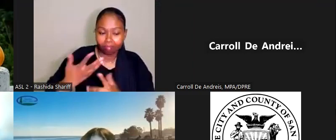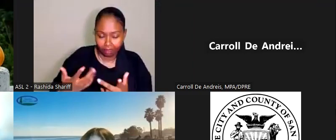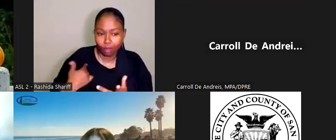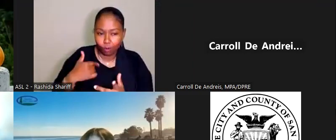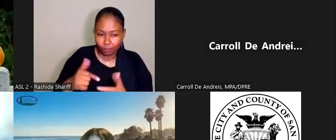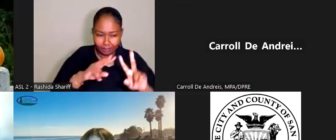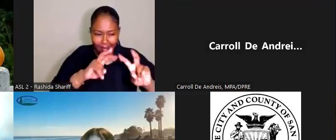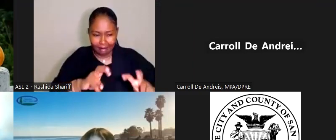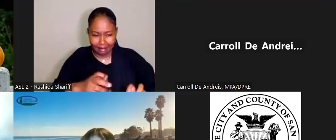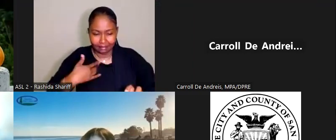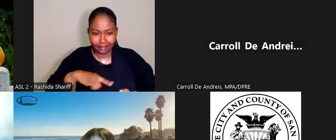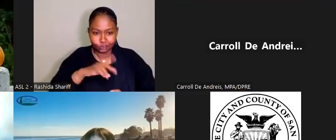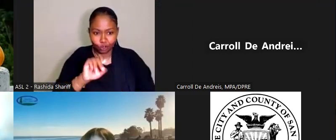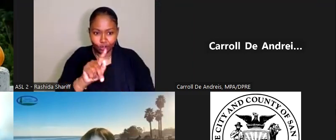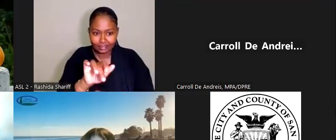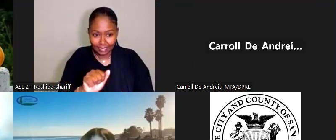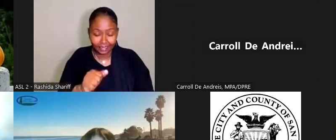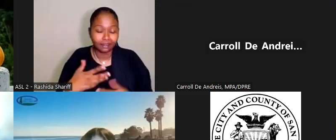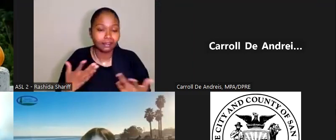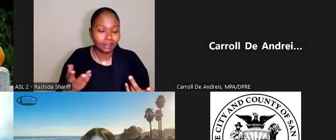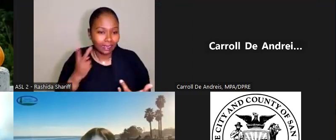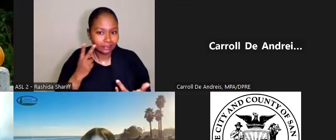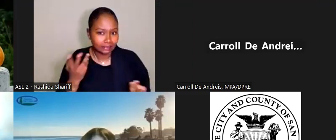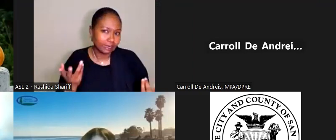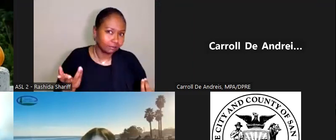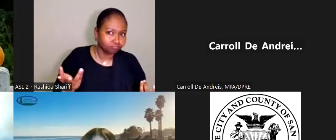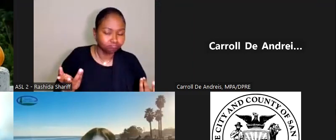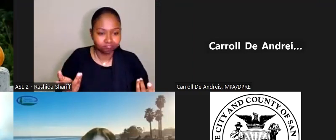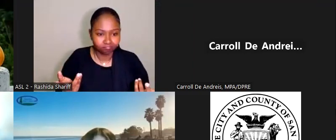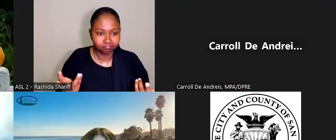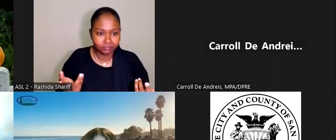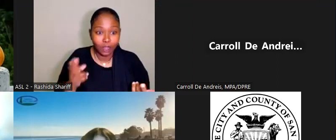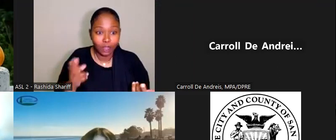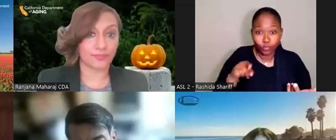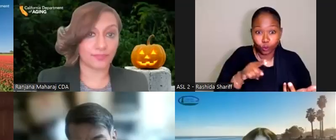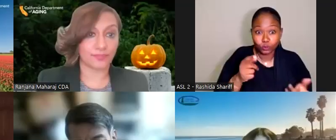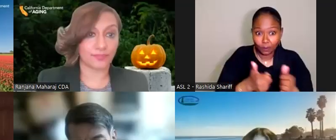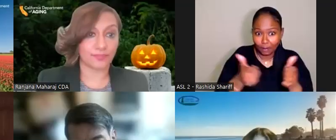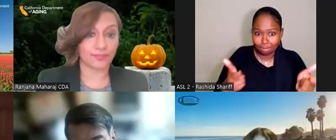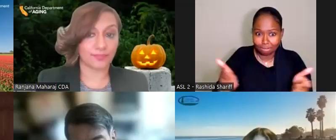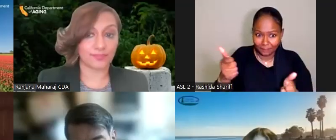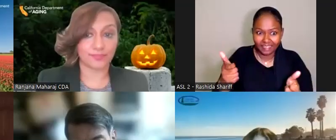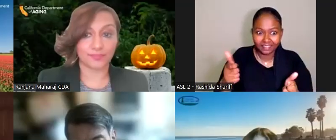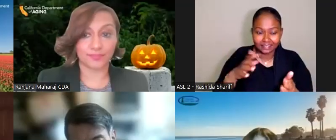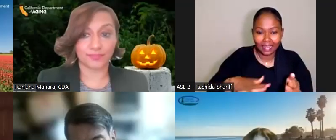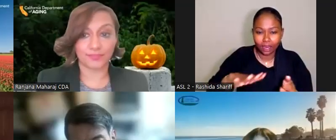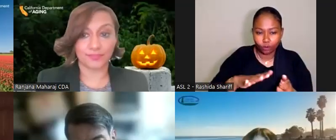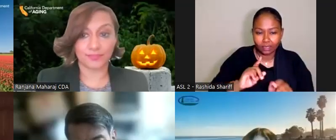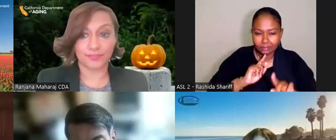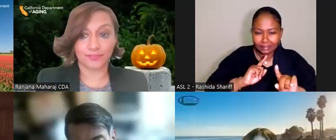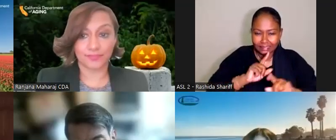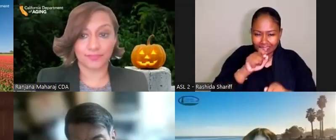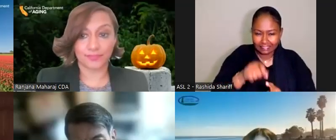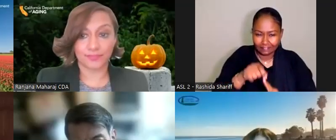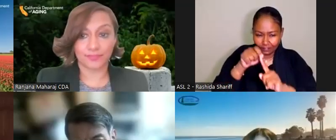anecdotally looking at what we're seeing, those are the big areas that are specifically called out by statute. We've